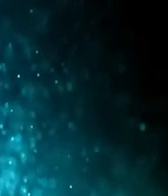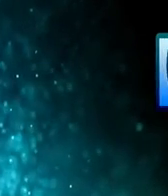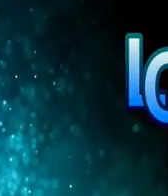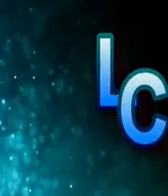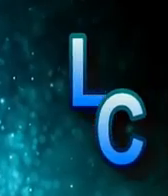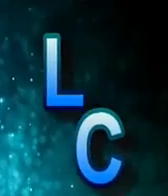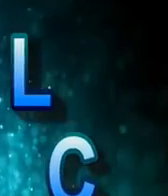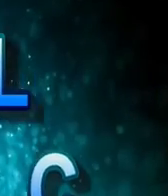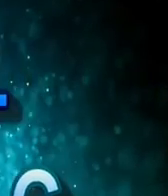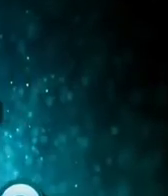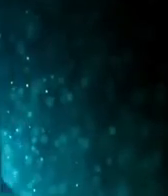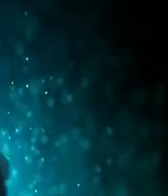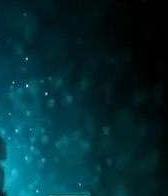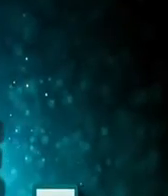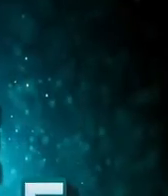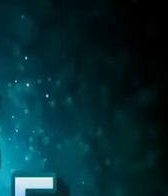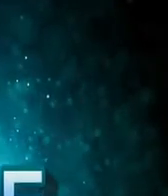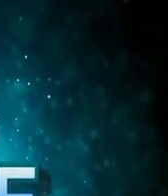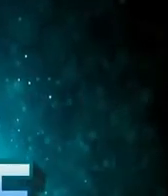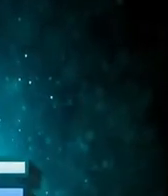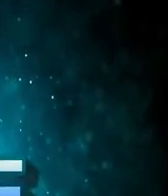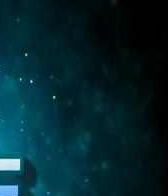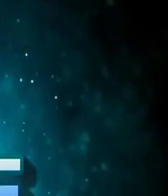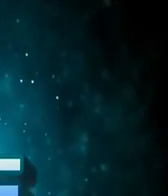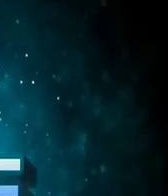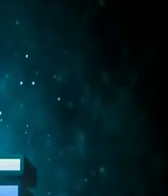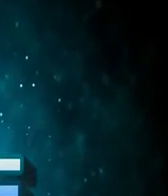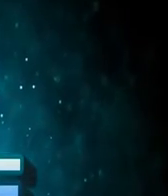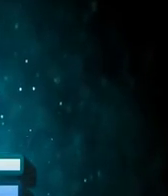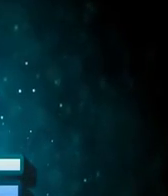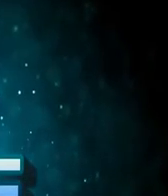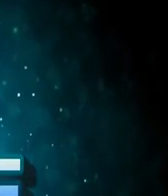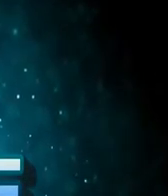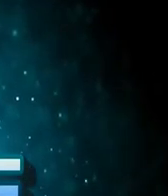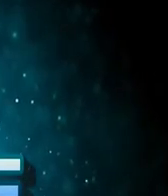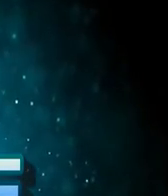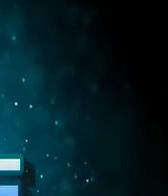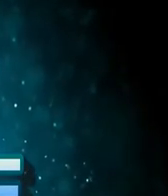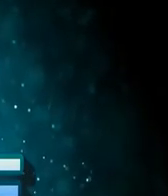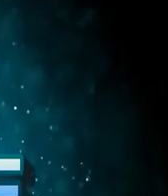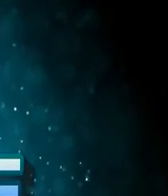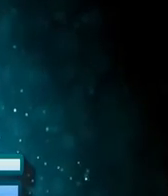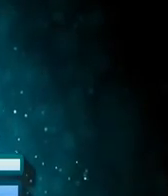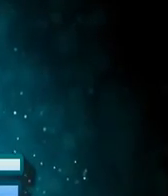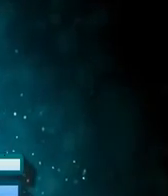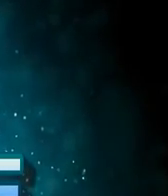Please remember to subscribe, like, share, and click the notification bell for daily updates.